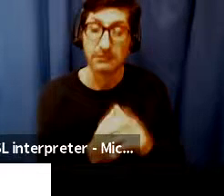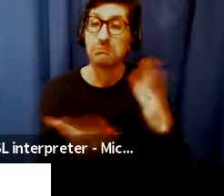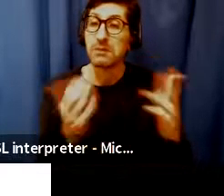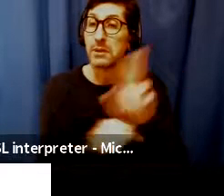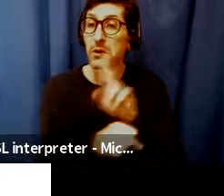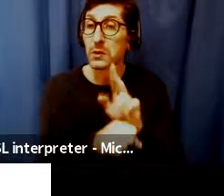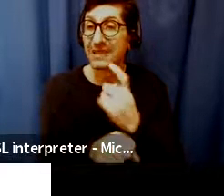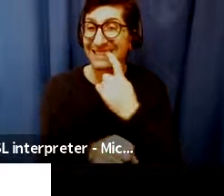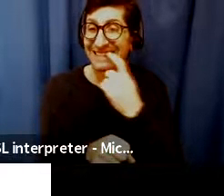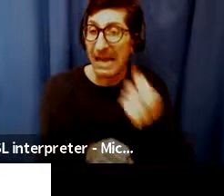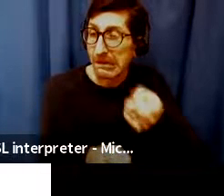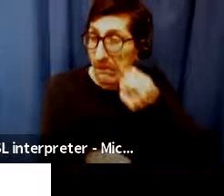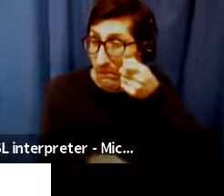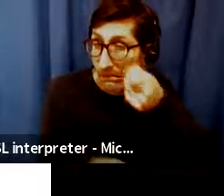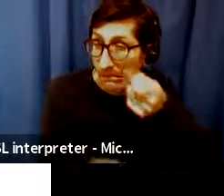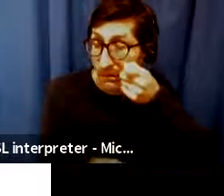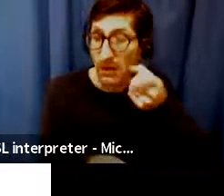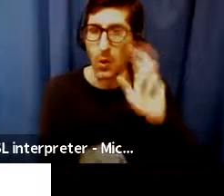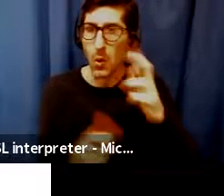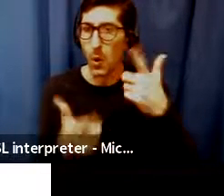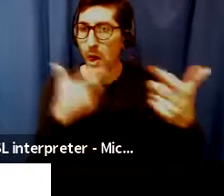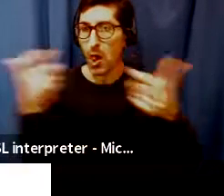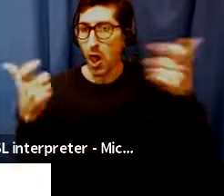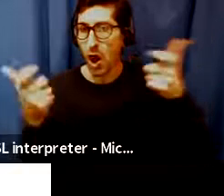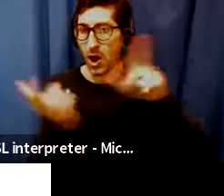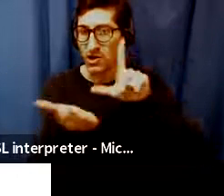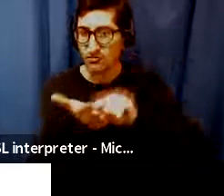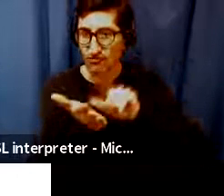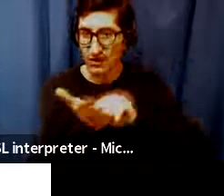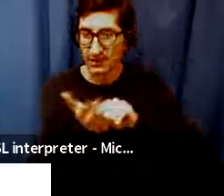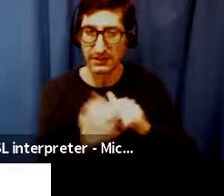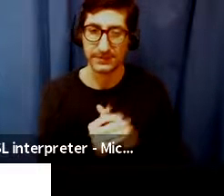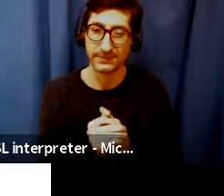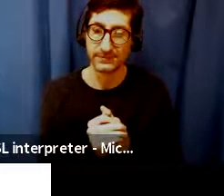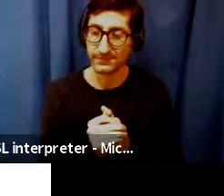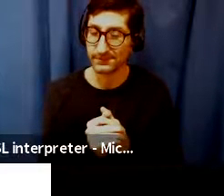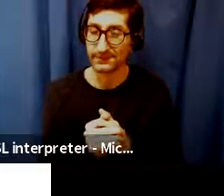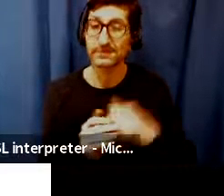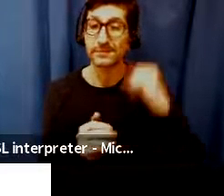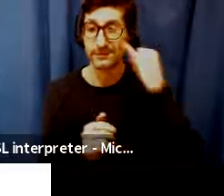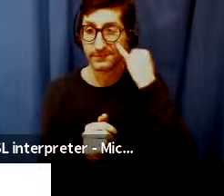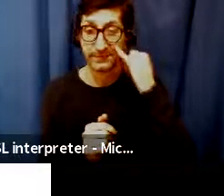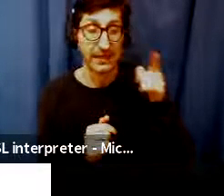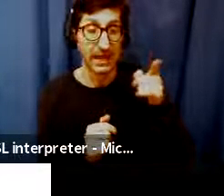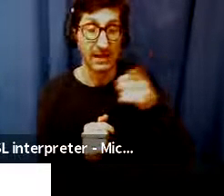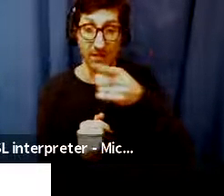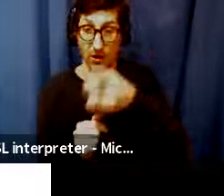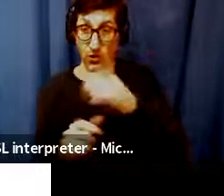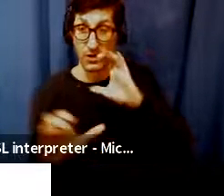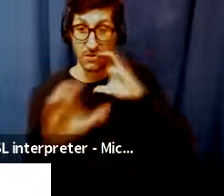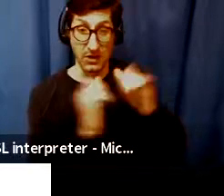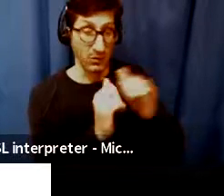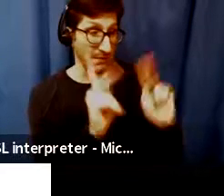magnifier to large print. When communicating with people who have visual disabilities,